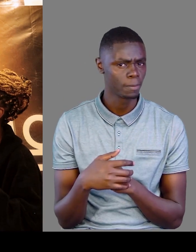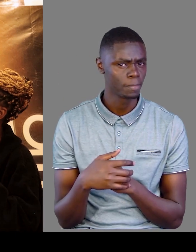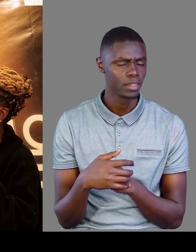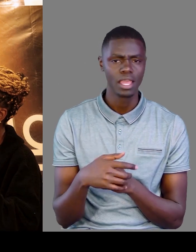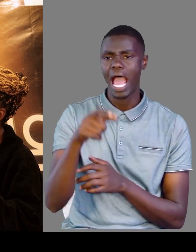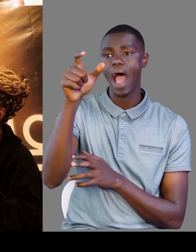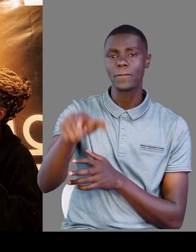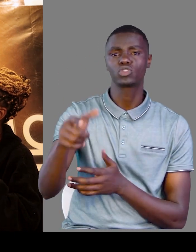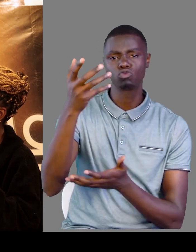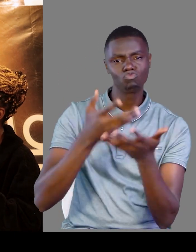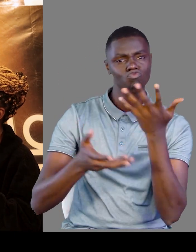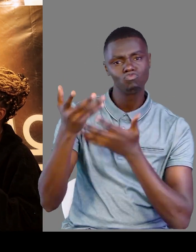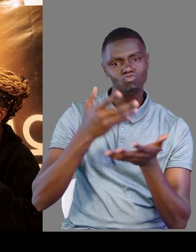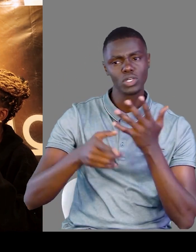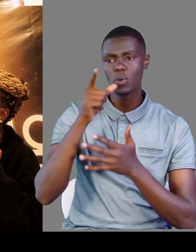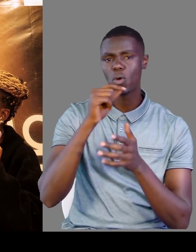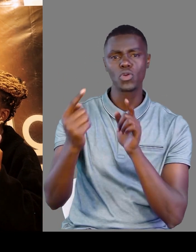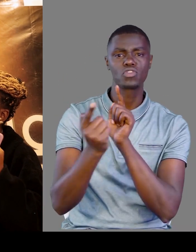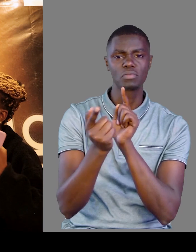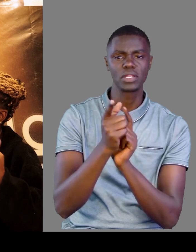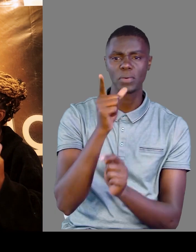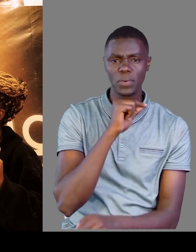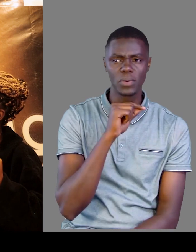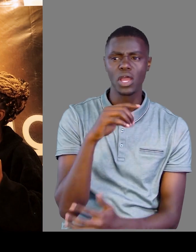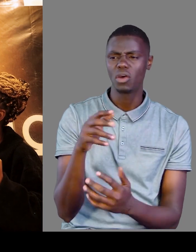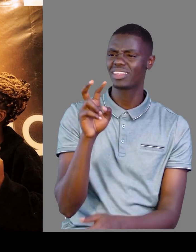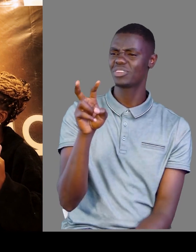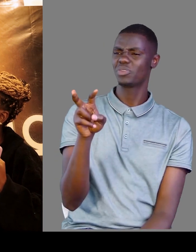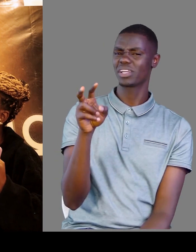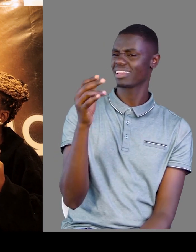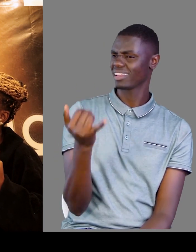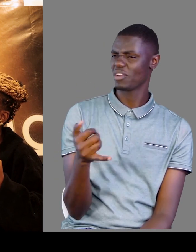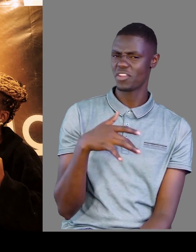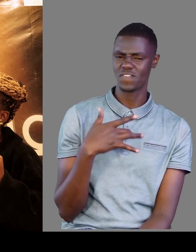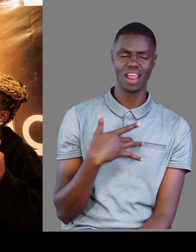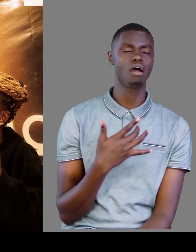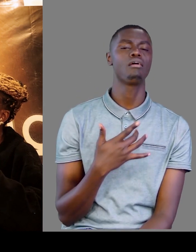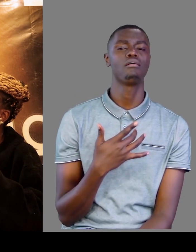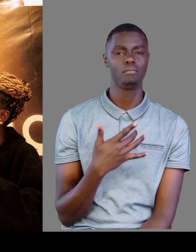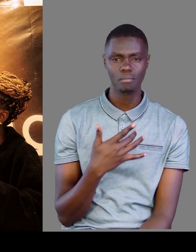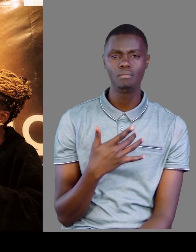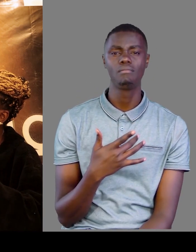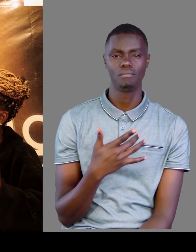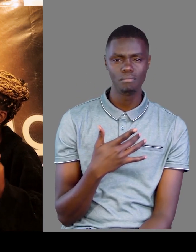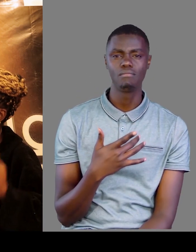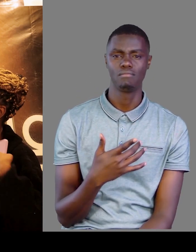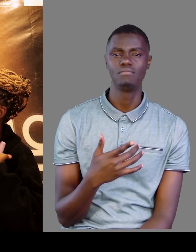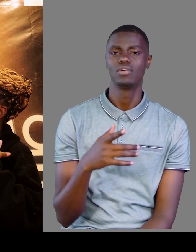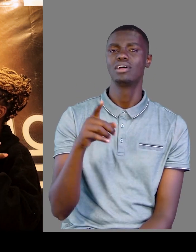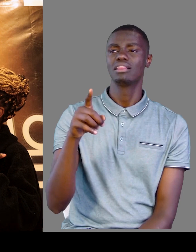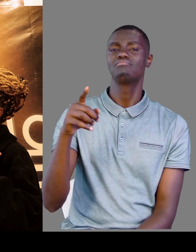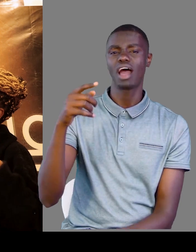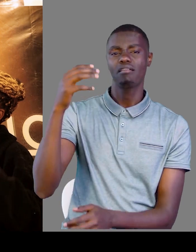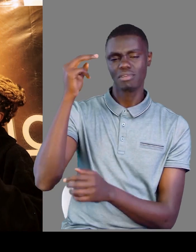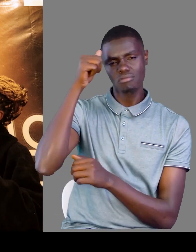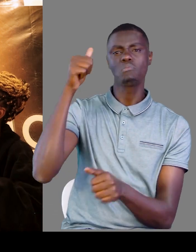or someone you've interacted or you've met and you look at them right now and you feel like this thing is memorable to